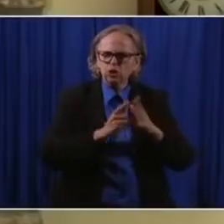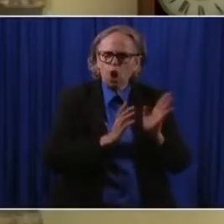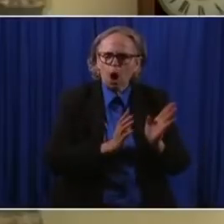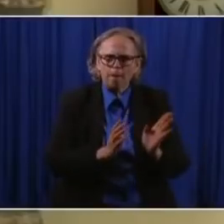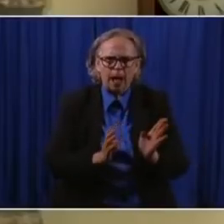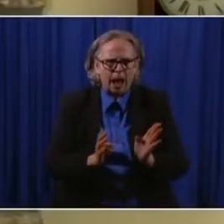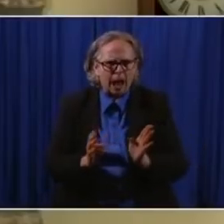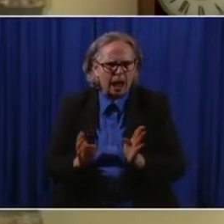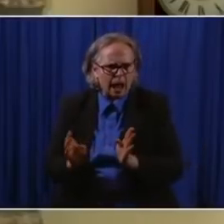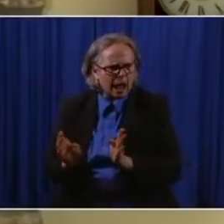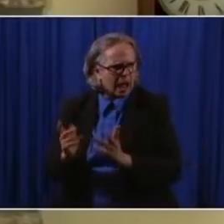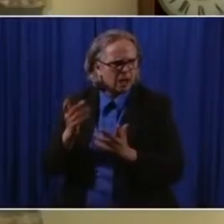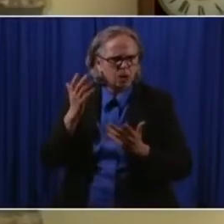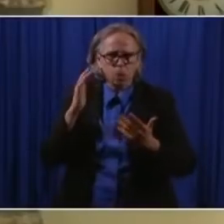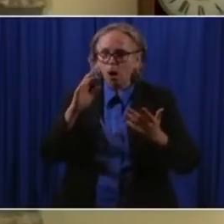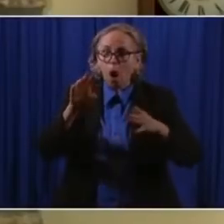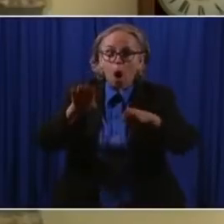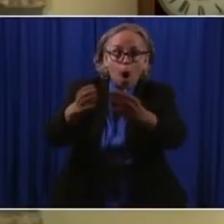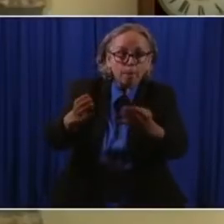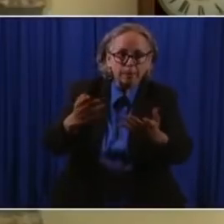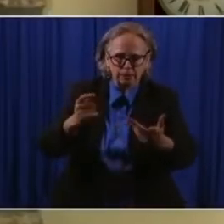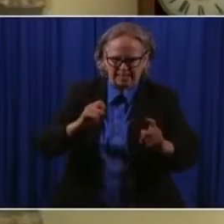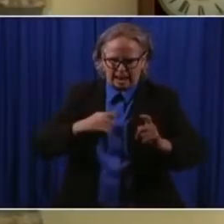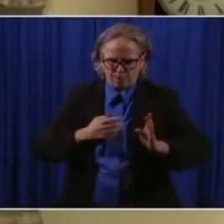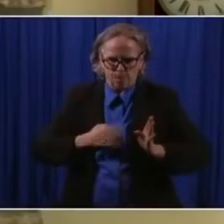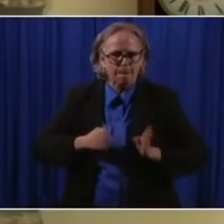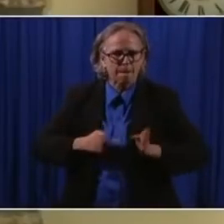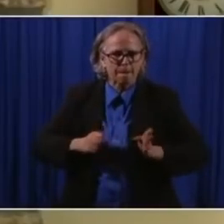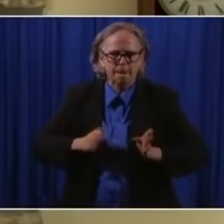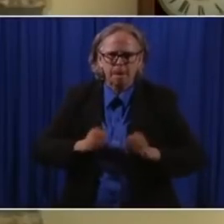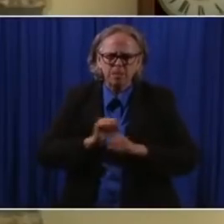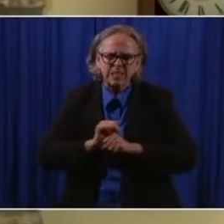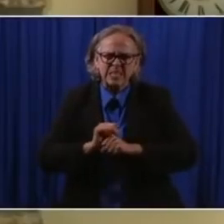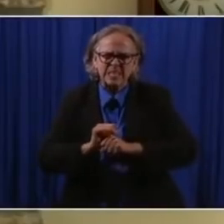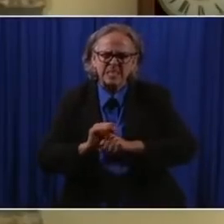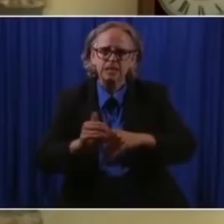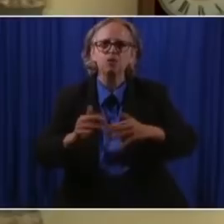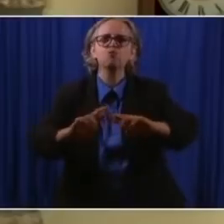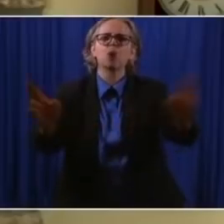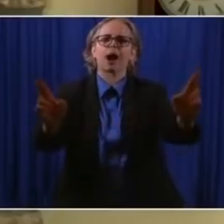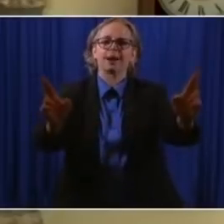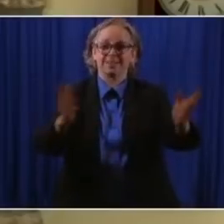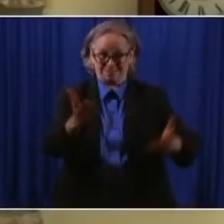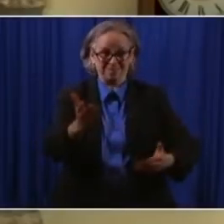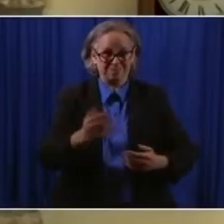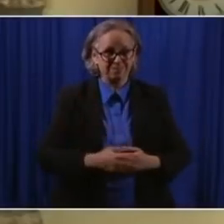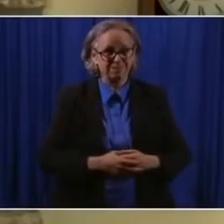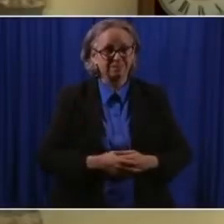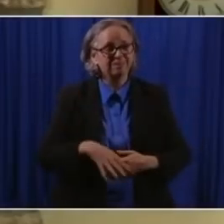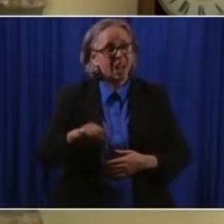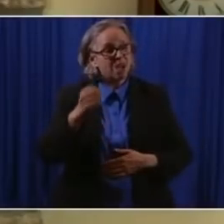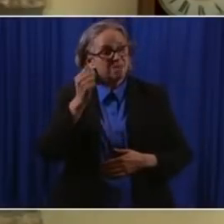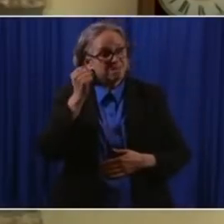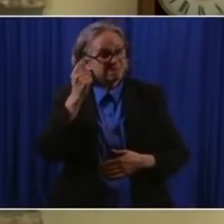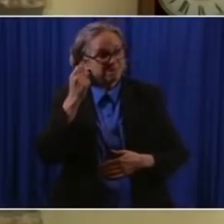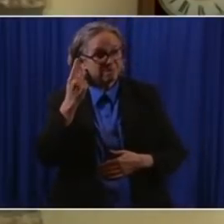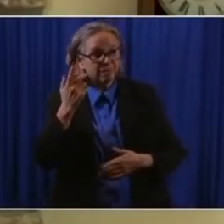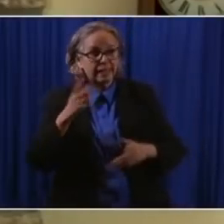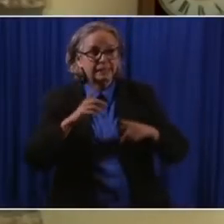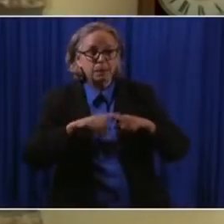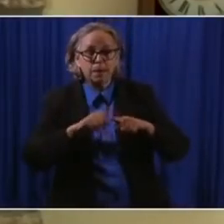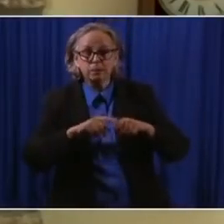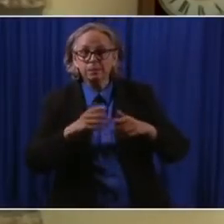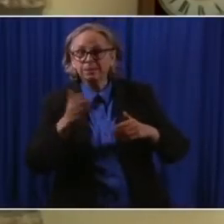Only caution I would have is that all of this is subject to what we're seeing as we move forward.